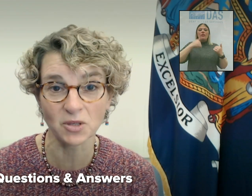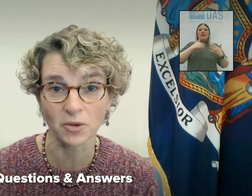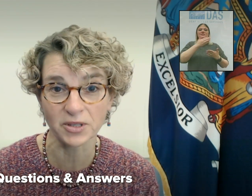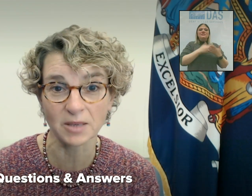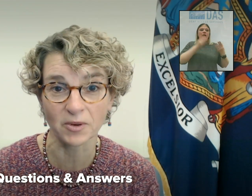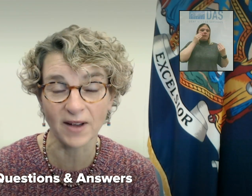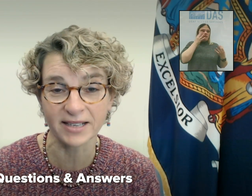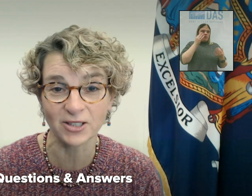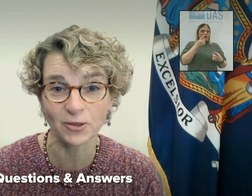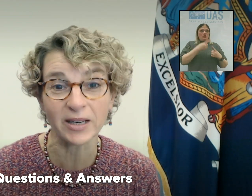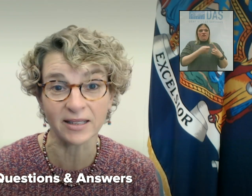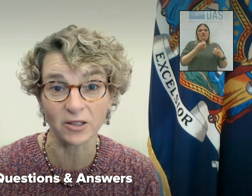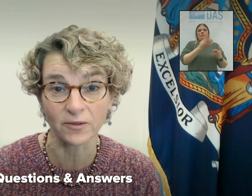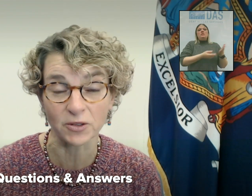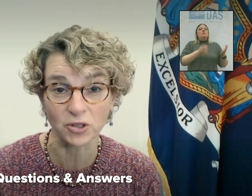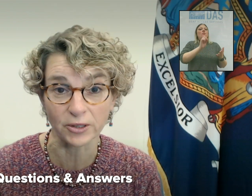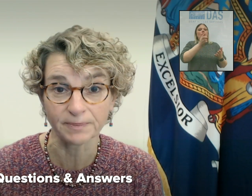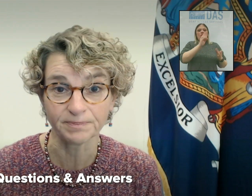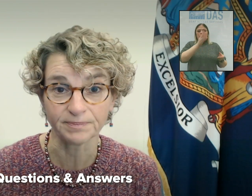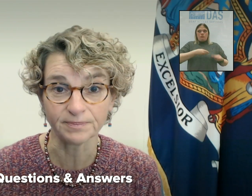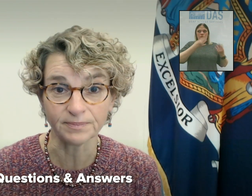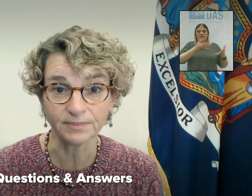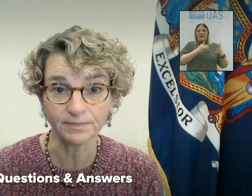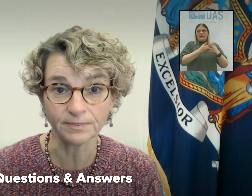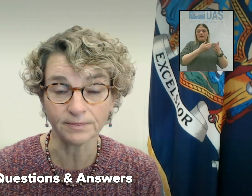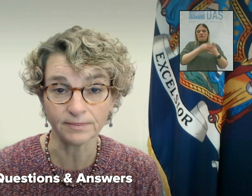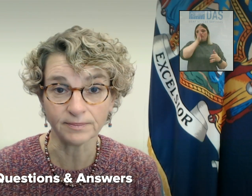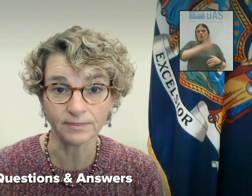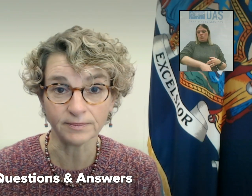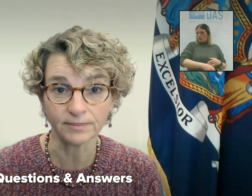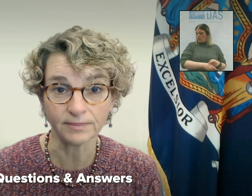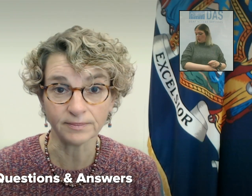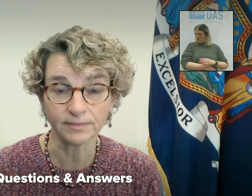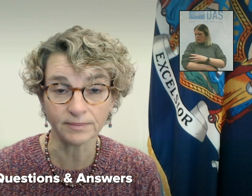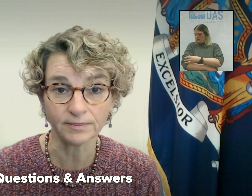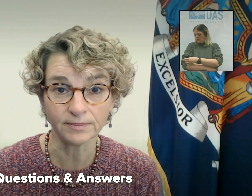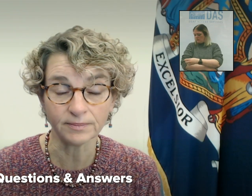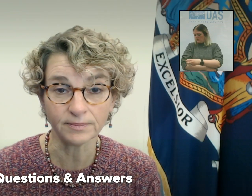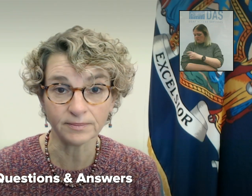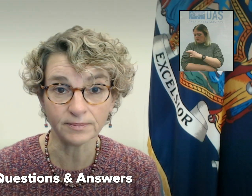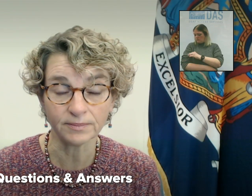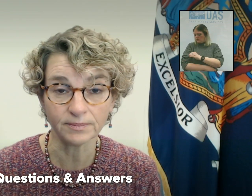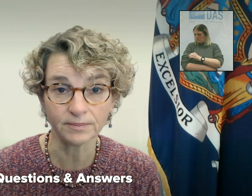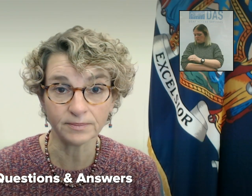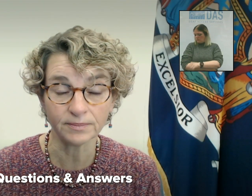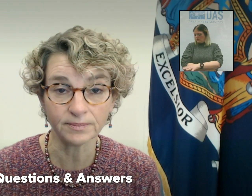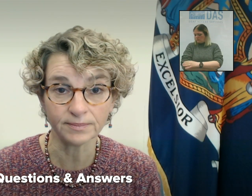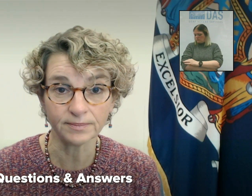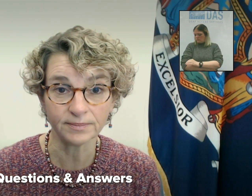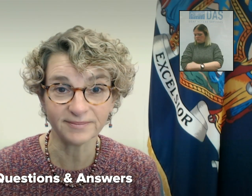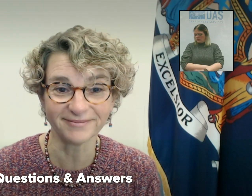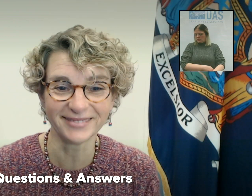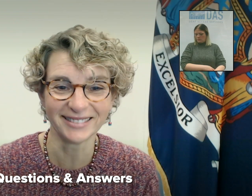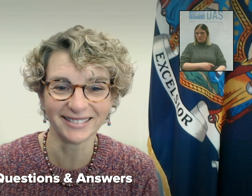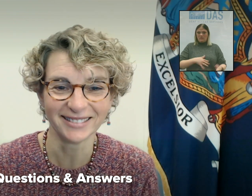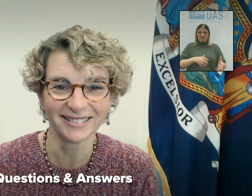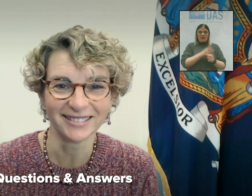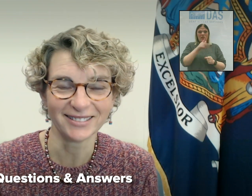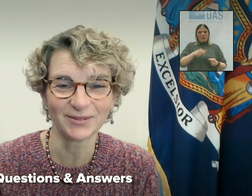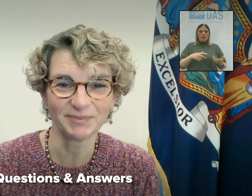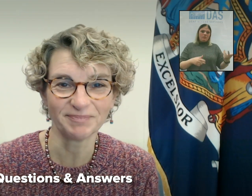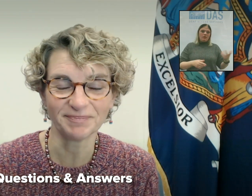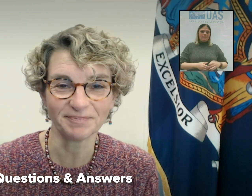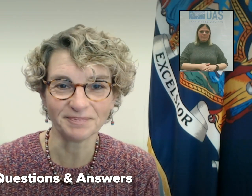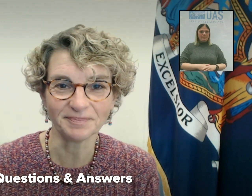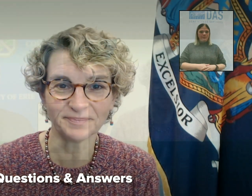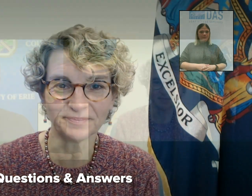some source to provide you in the near future. Do you have a follow-up at all? It does look as if you... I guess so. Yes, I mean, it